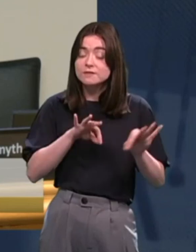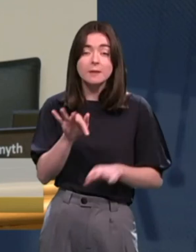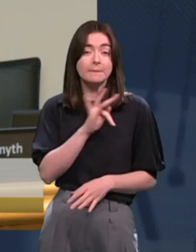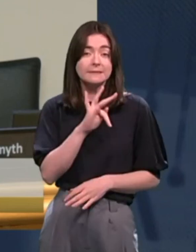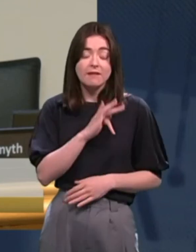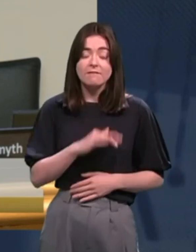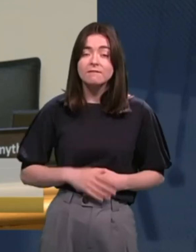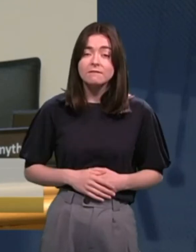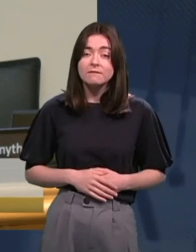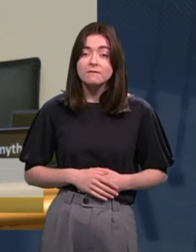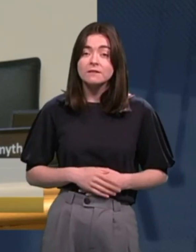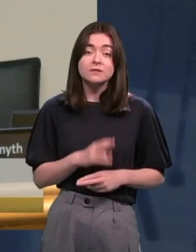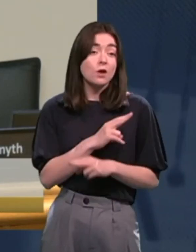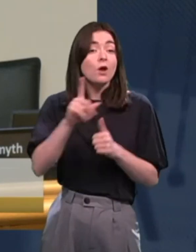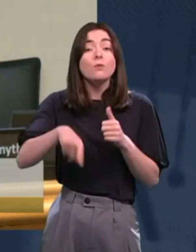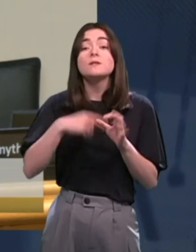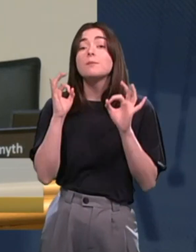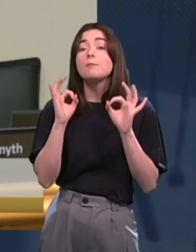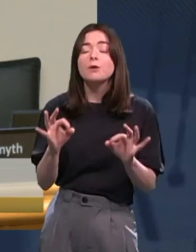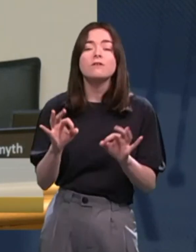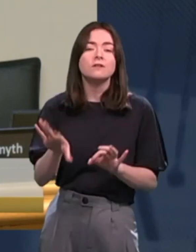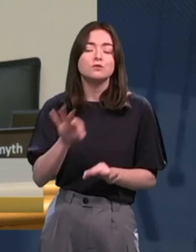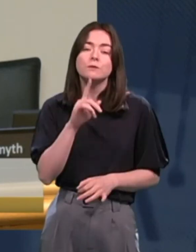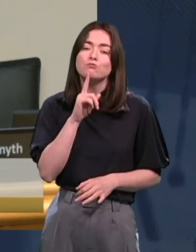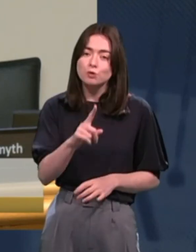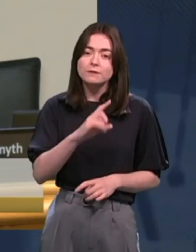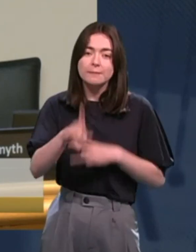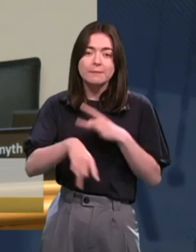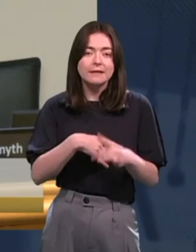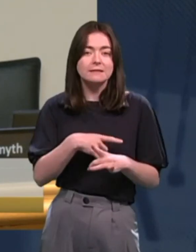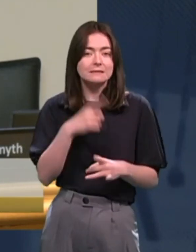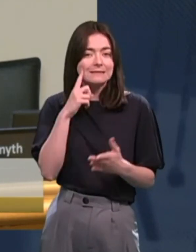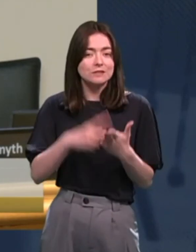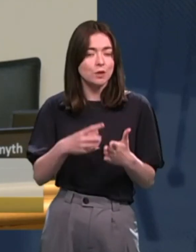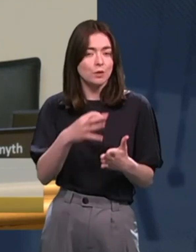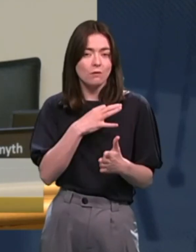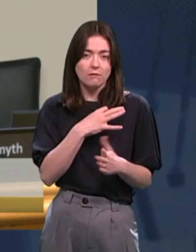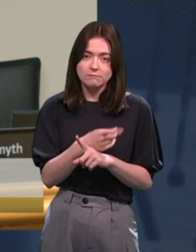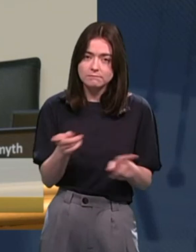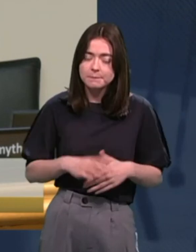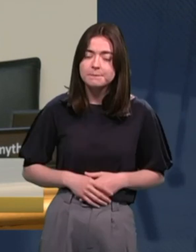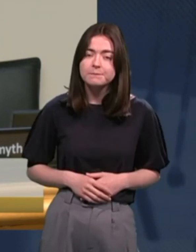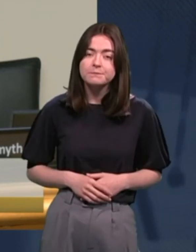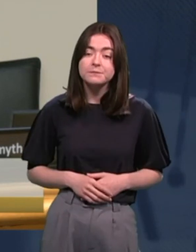always the perfect choice, but they make choices that are good for them. And so,